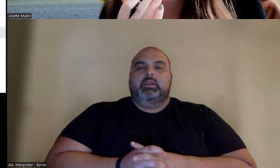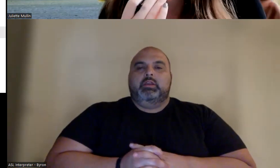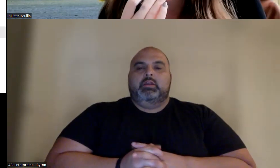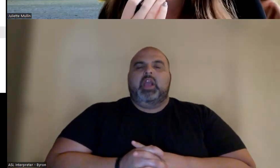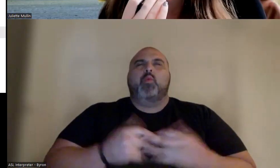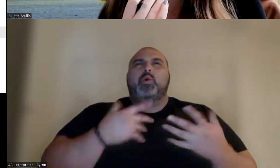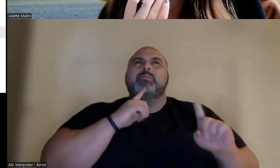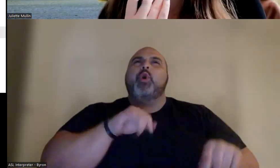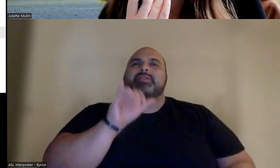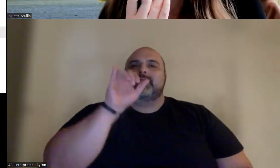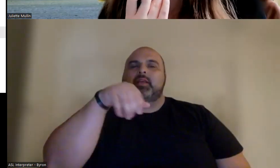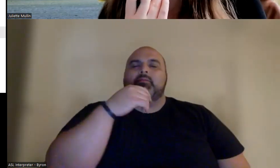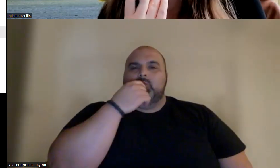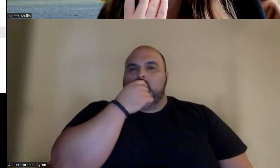that.